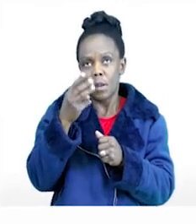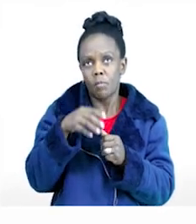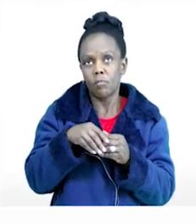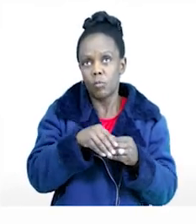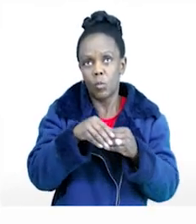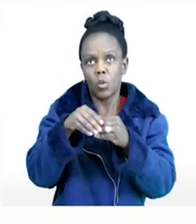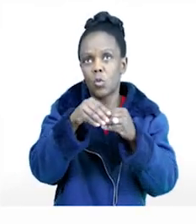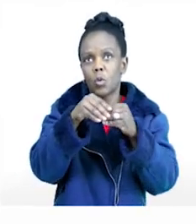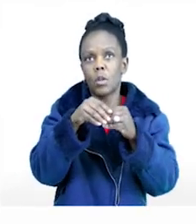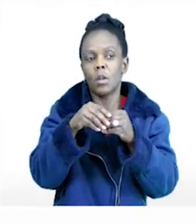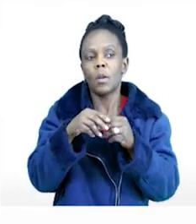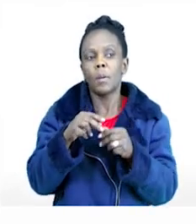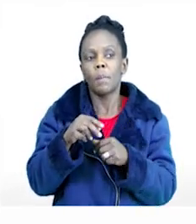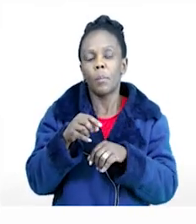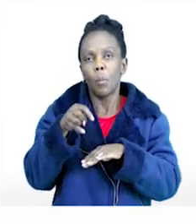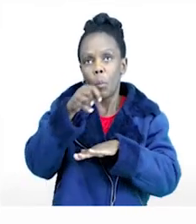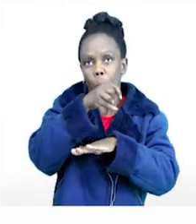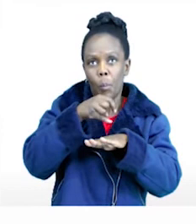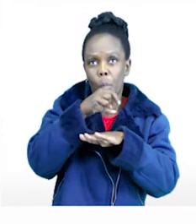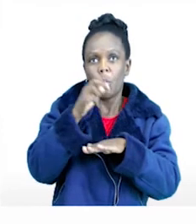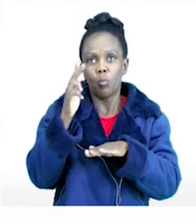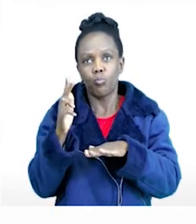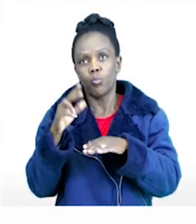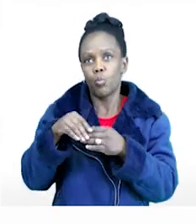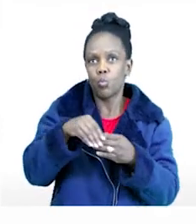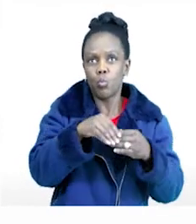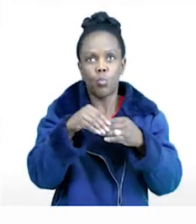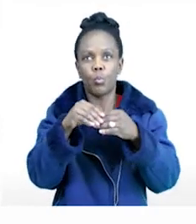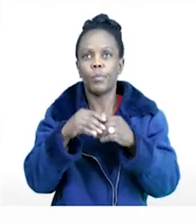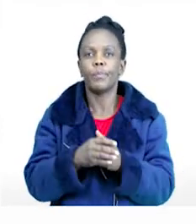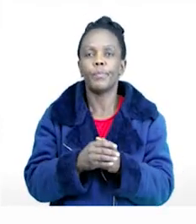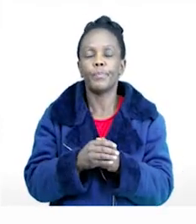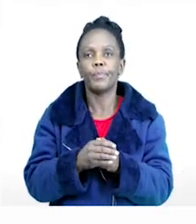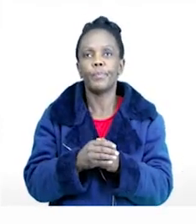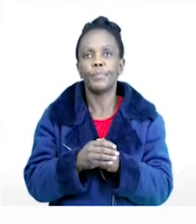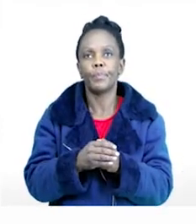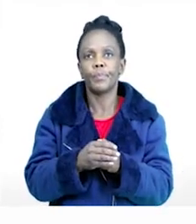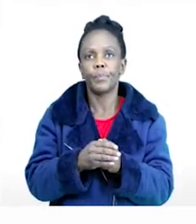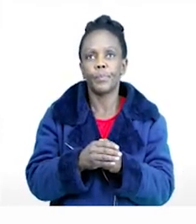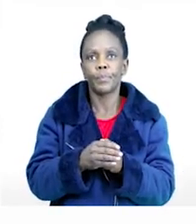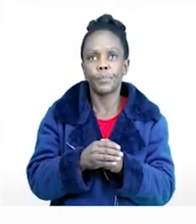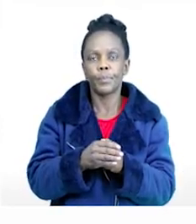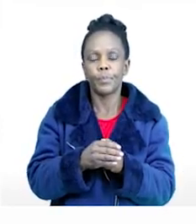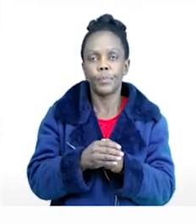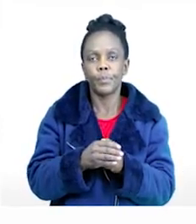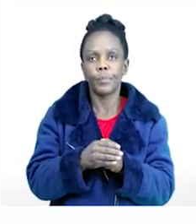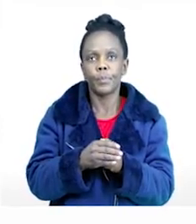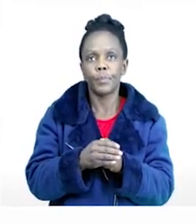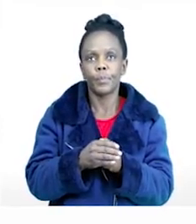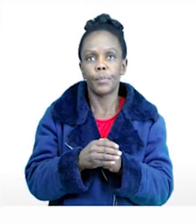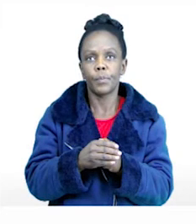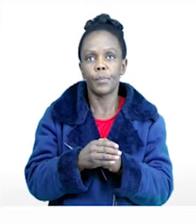another. And when you are coloring in, make sure you don't color in anything else except those 3